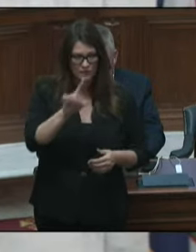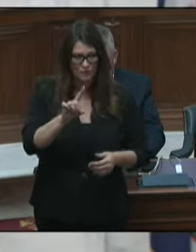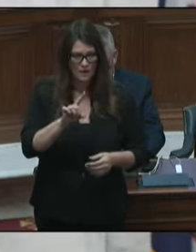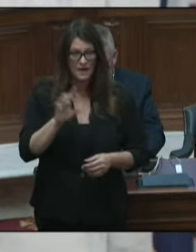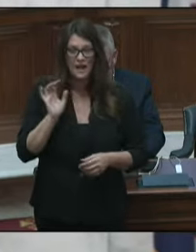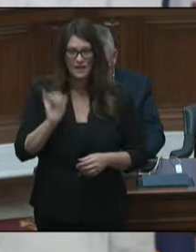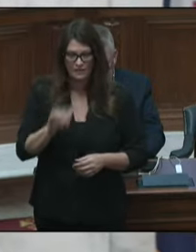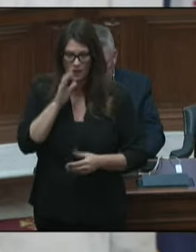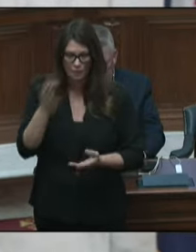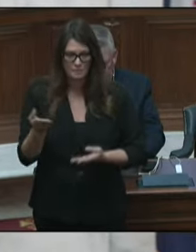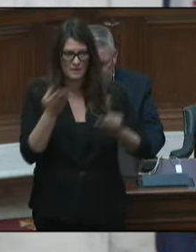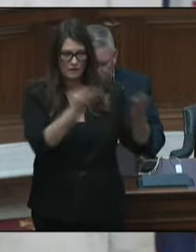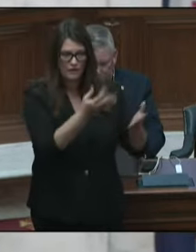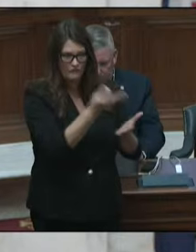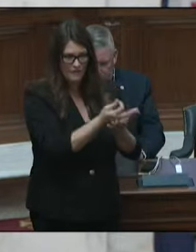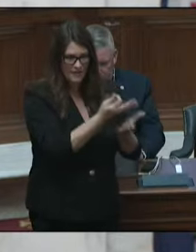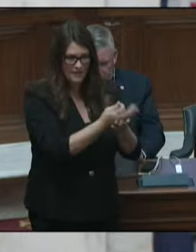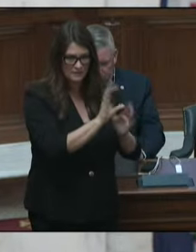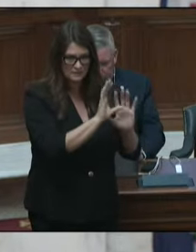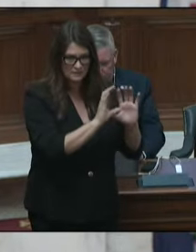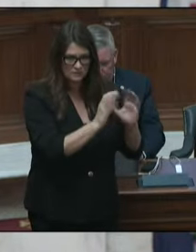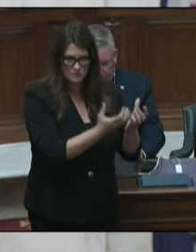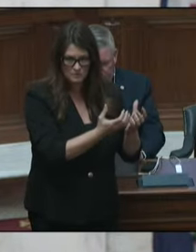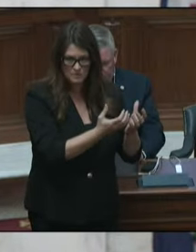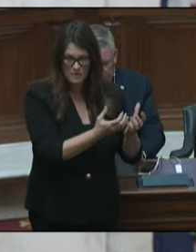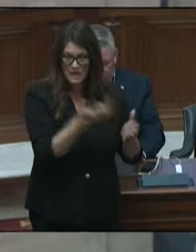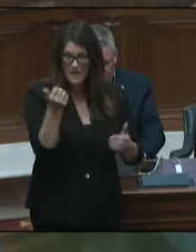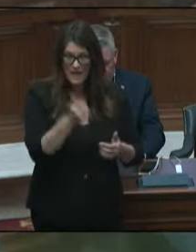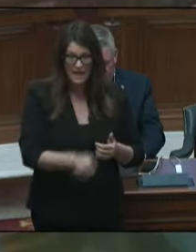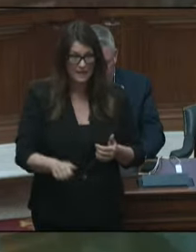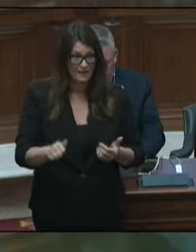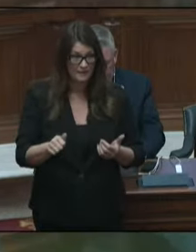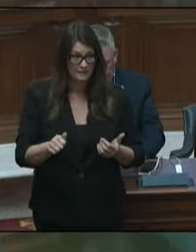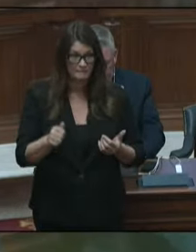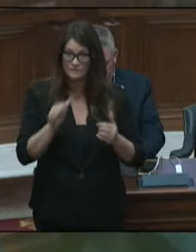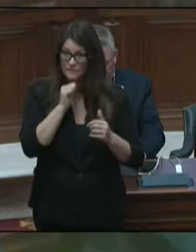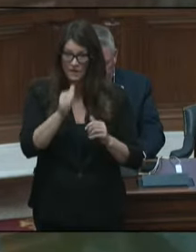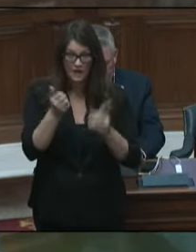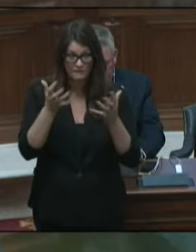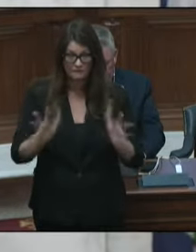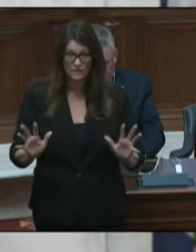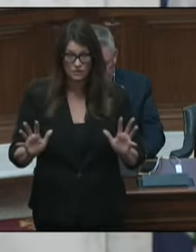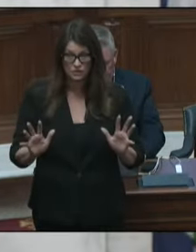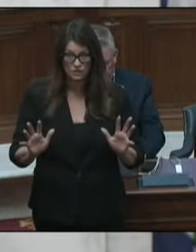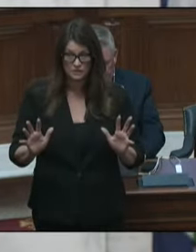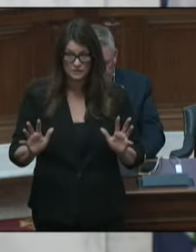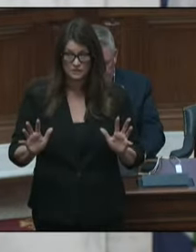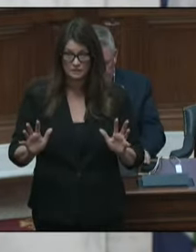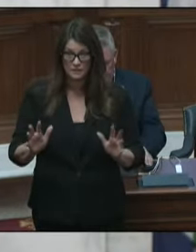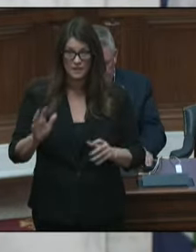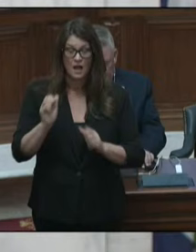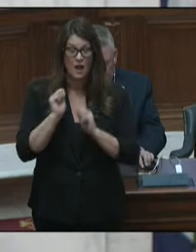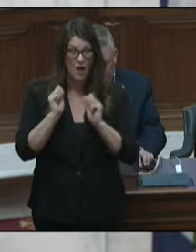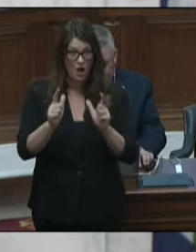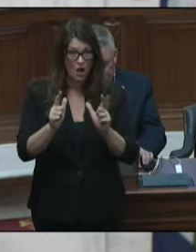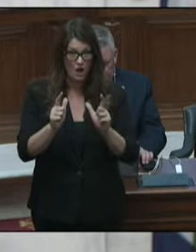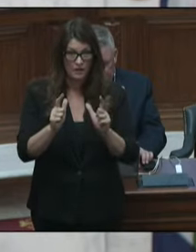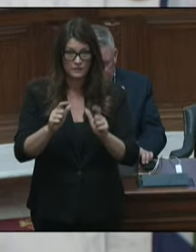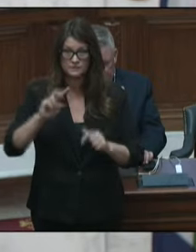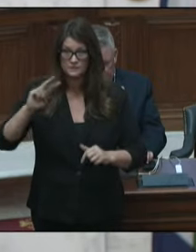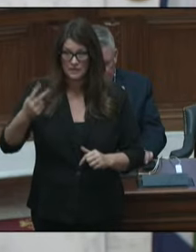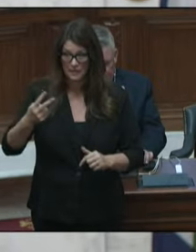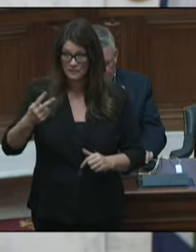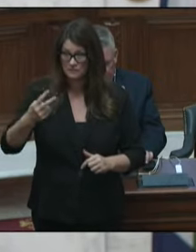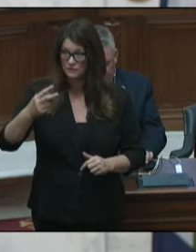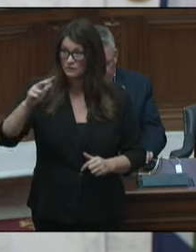will be referred to the Committee on Finance. Are there other bills to be introduced at this time? If not, unfinished business. Bills on third reading. Bills on second